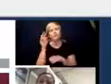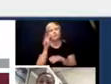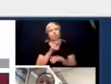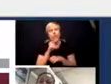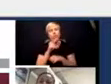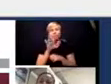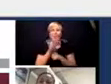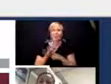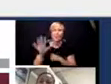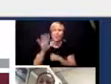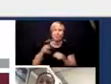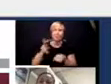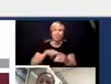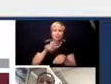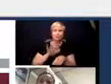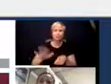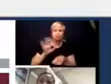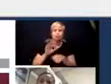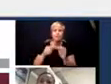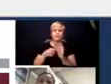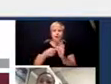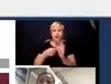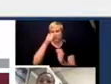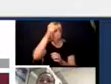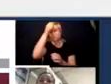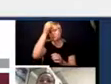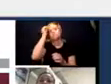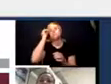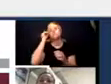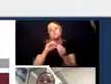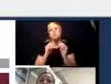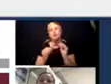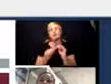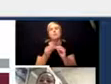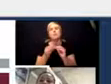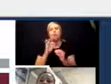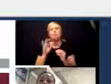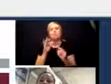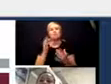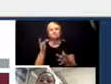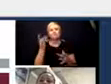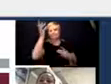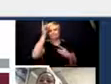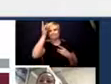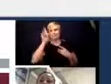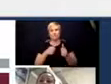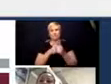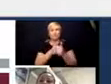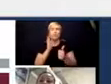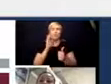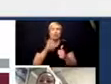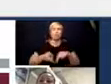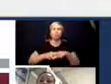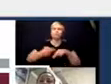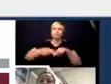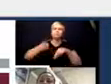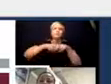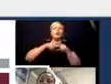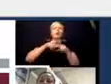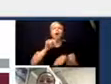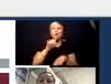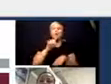indicates that the number of contacts that will need to be traced will continue to grow exponentially unless we don't decrease the spread.